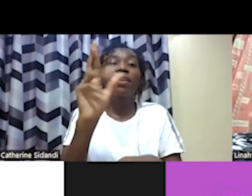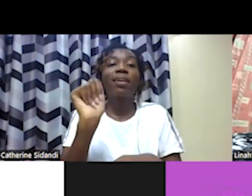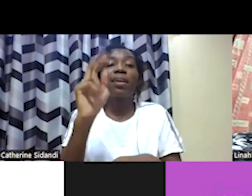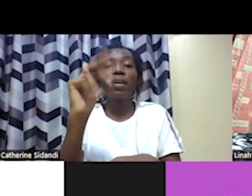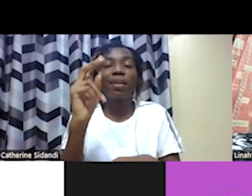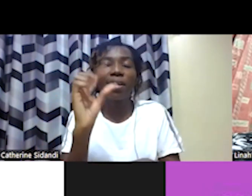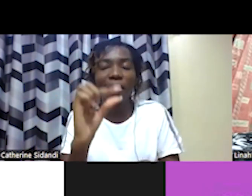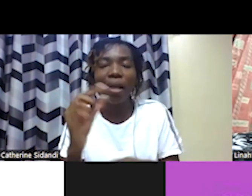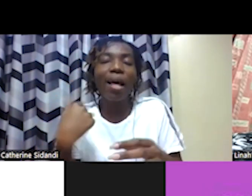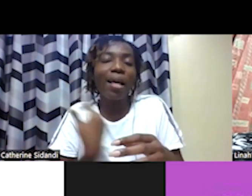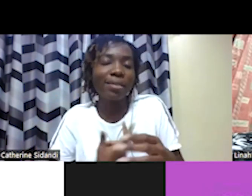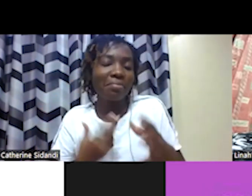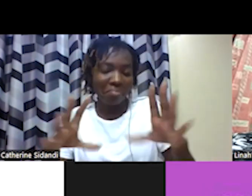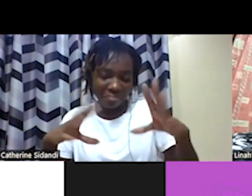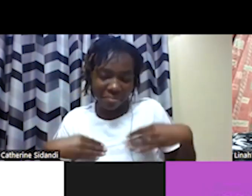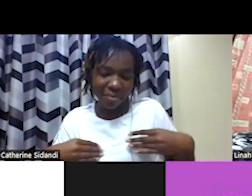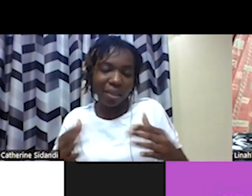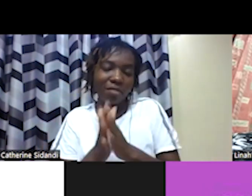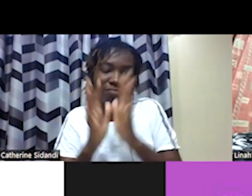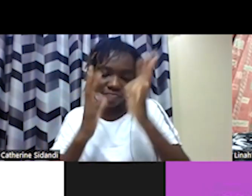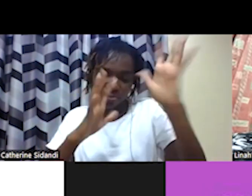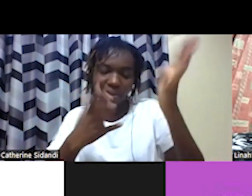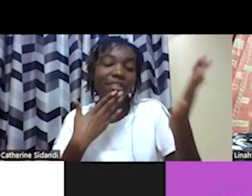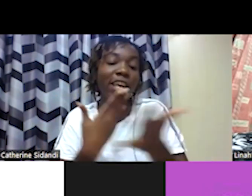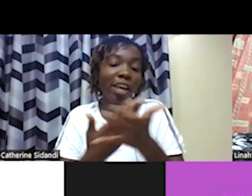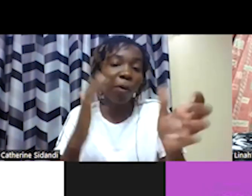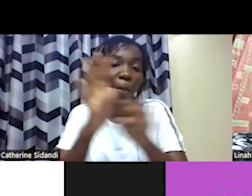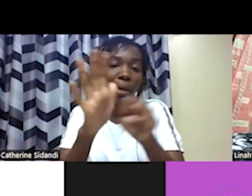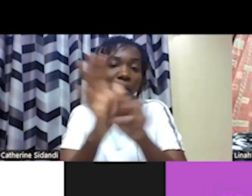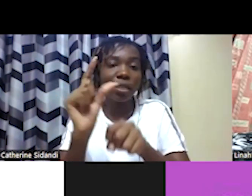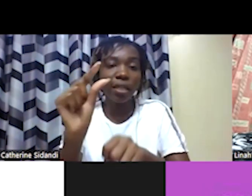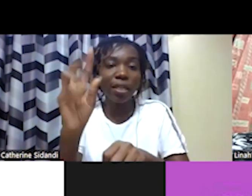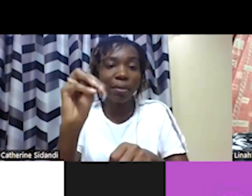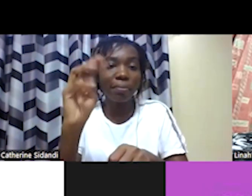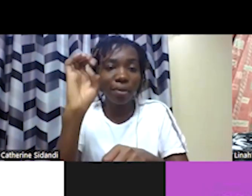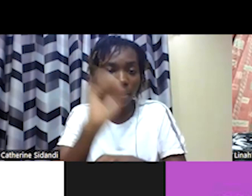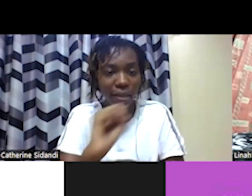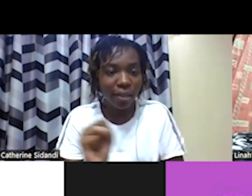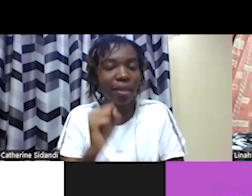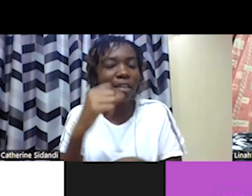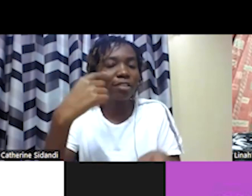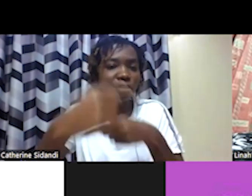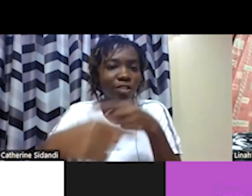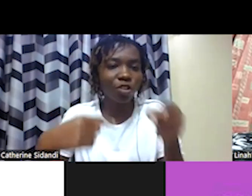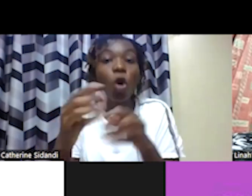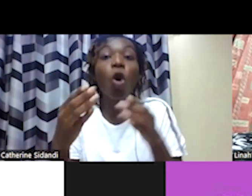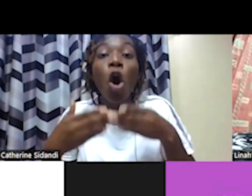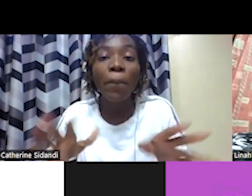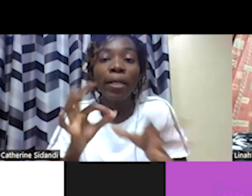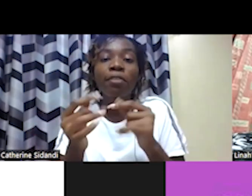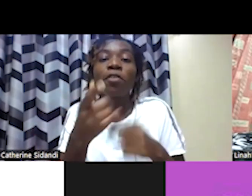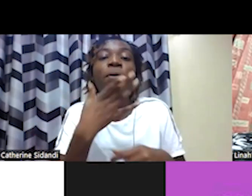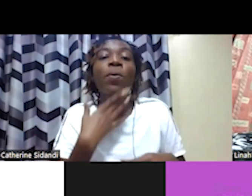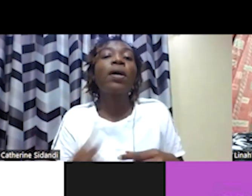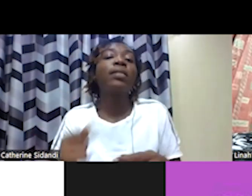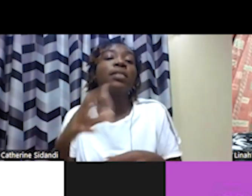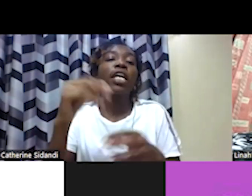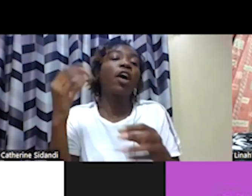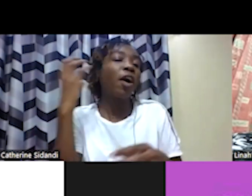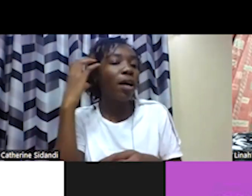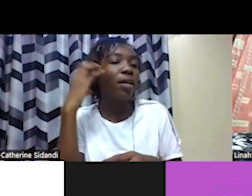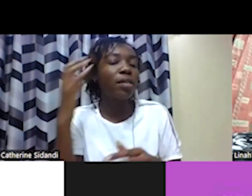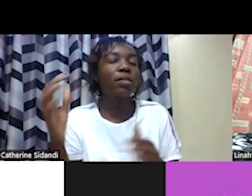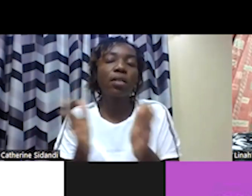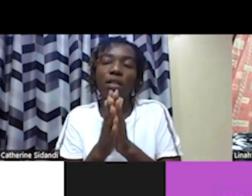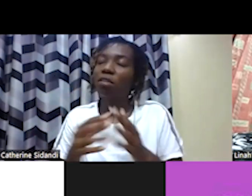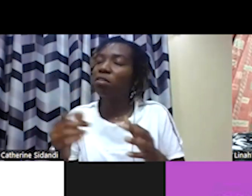your partnership. Thank you so much. Their LMS is still up for open if you wish to take courses. And the cost is